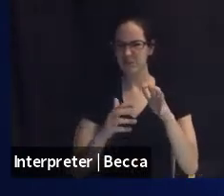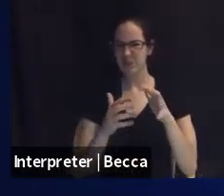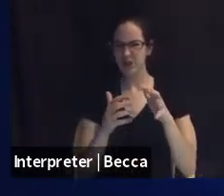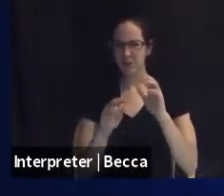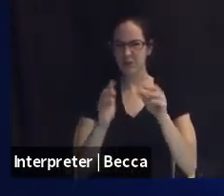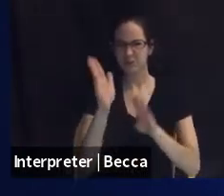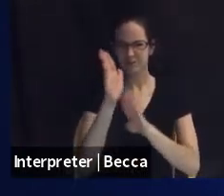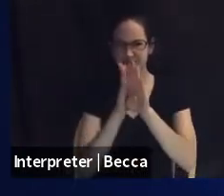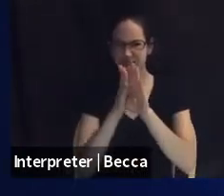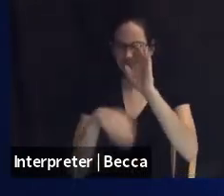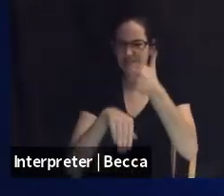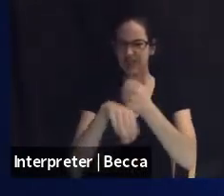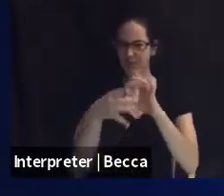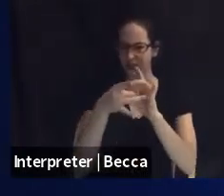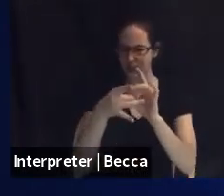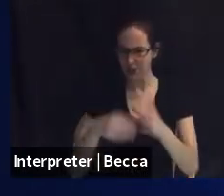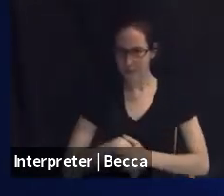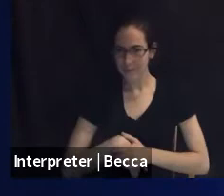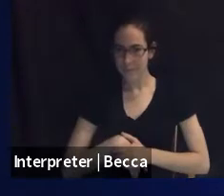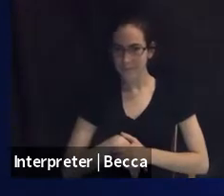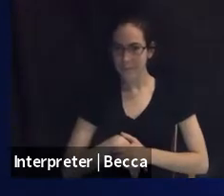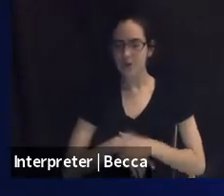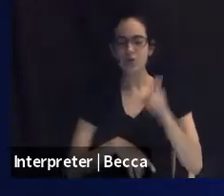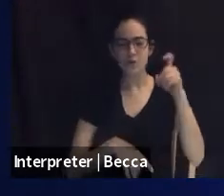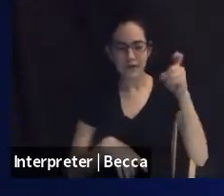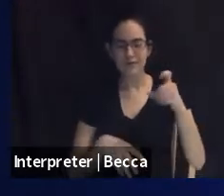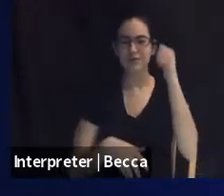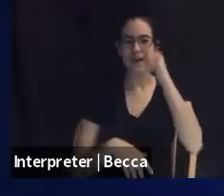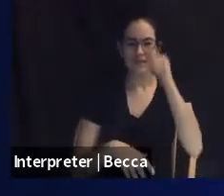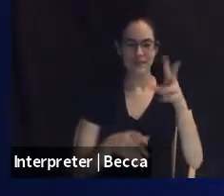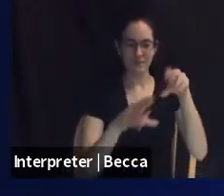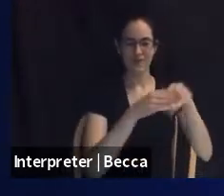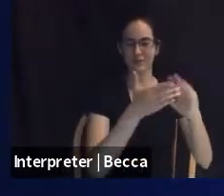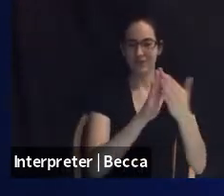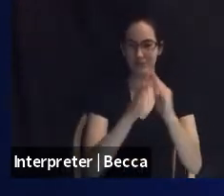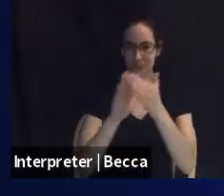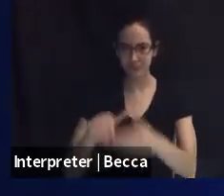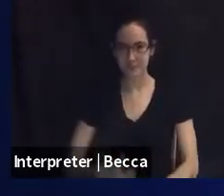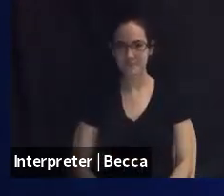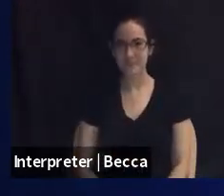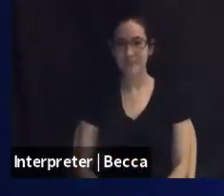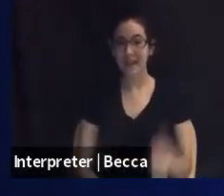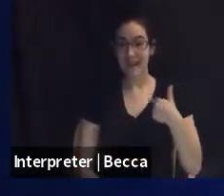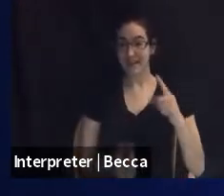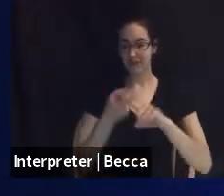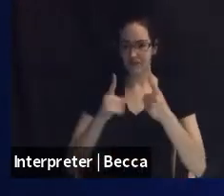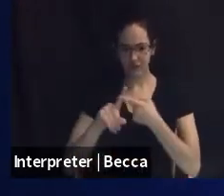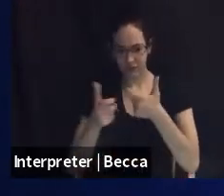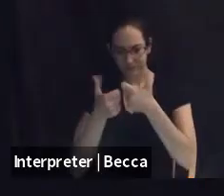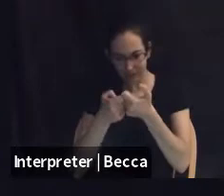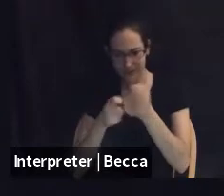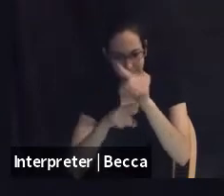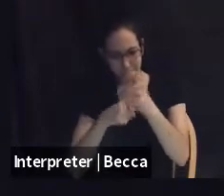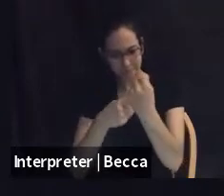daily touch points of being in community that make a difference. I have a group of friends that we text all the time.